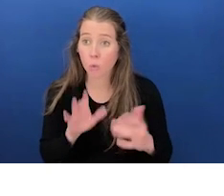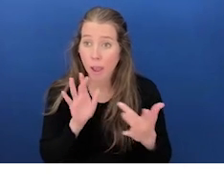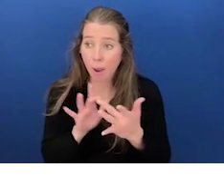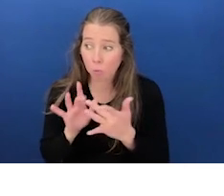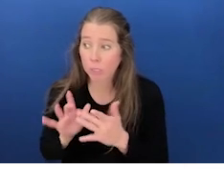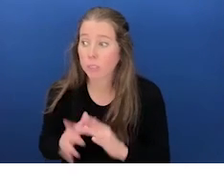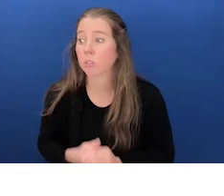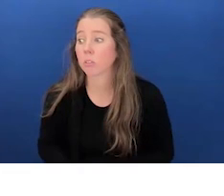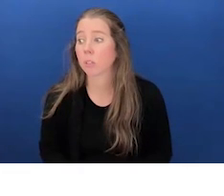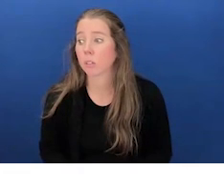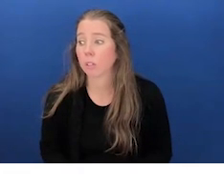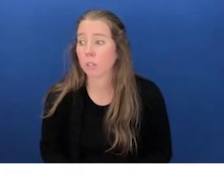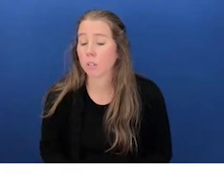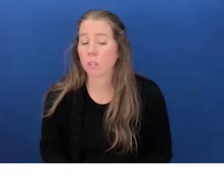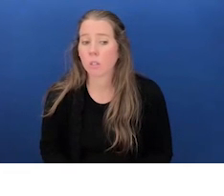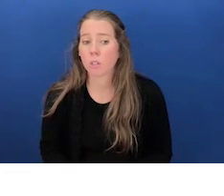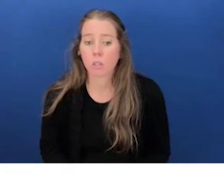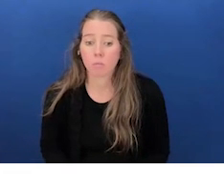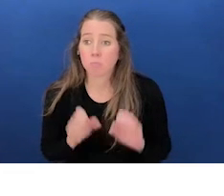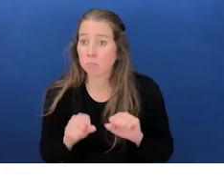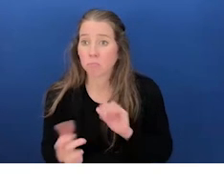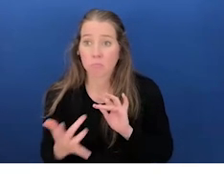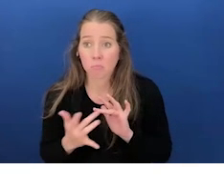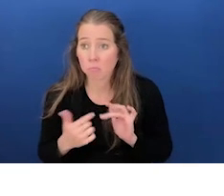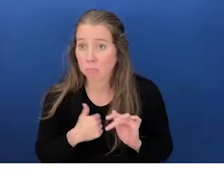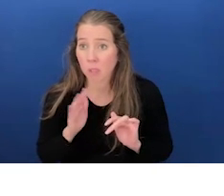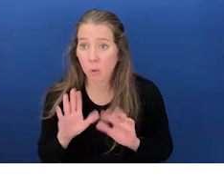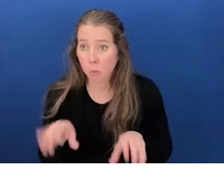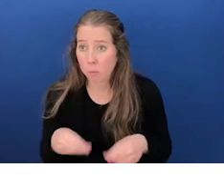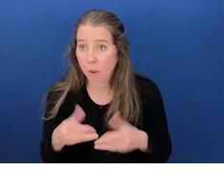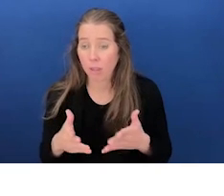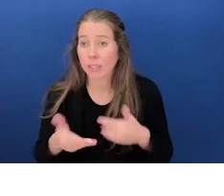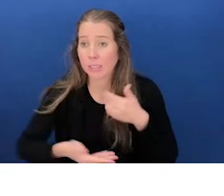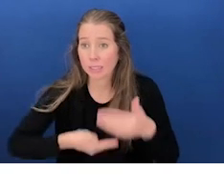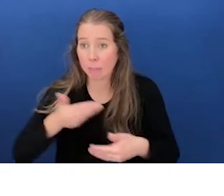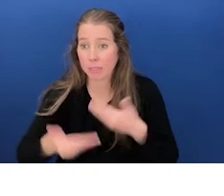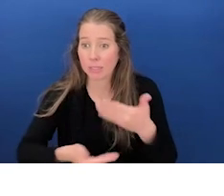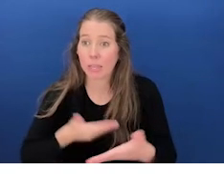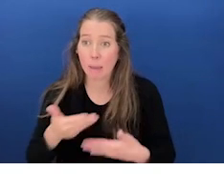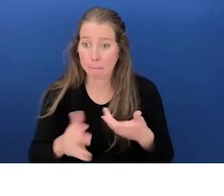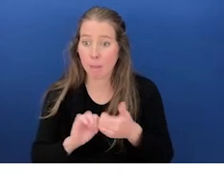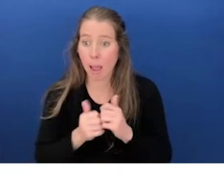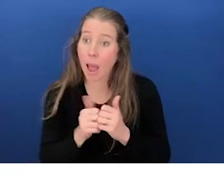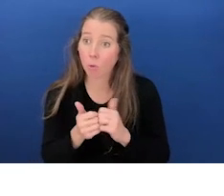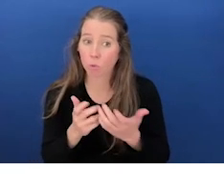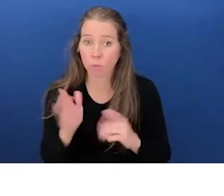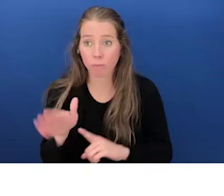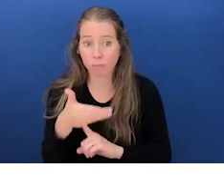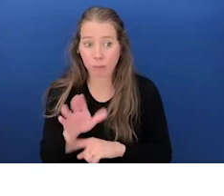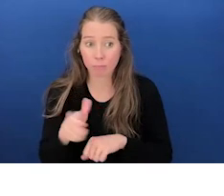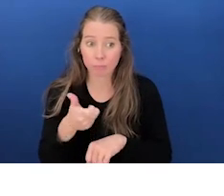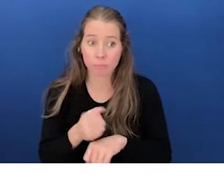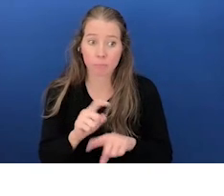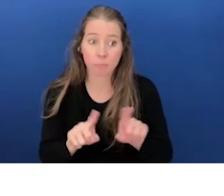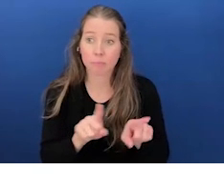and get a hold of me, and I'll provide you the step-by-step guide on how to raise a flag. But there's